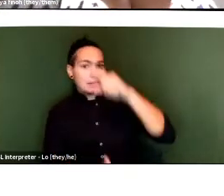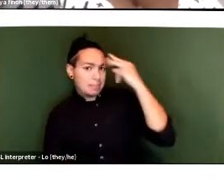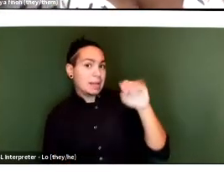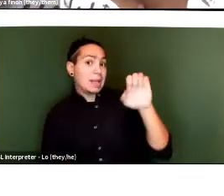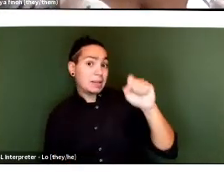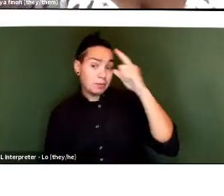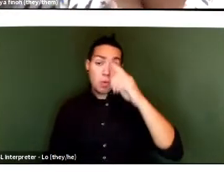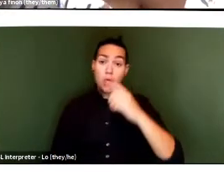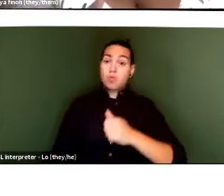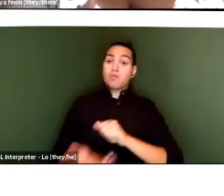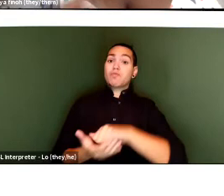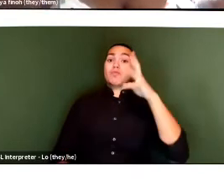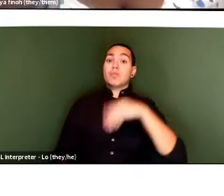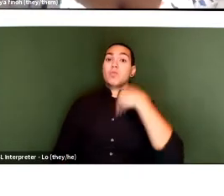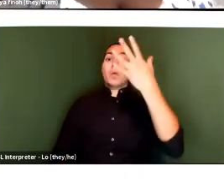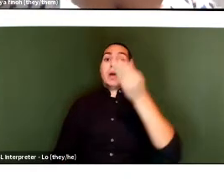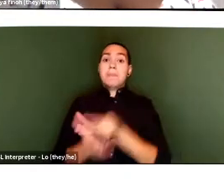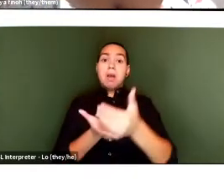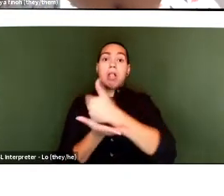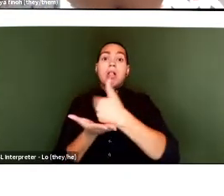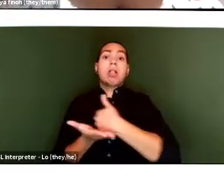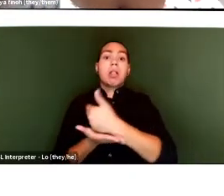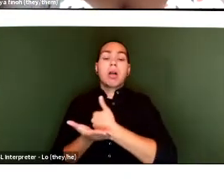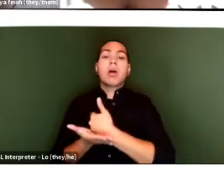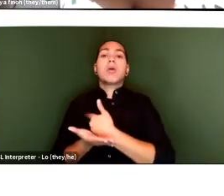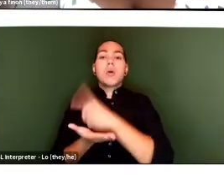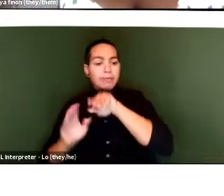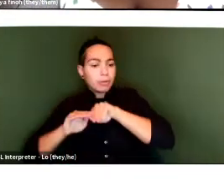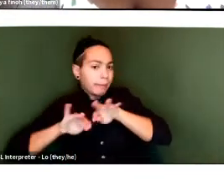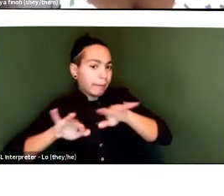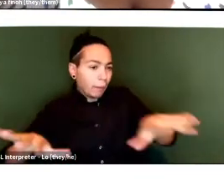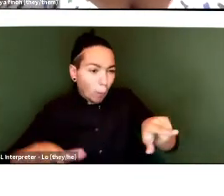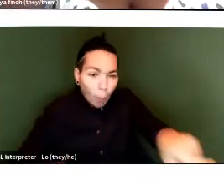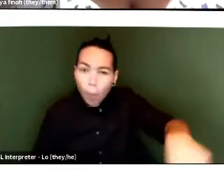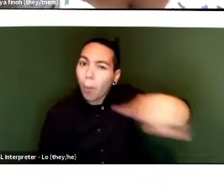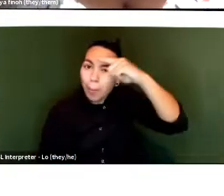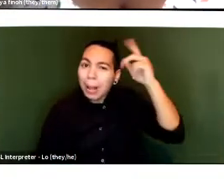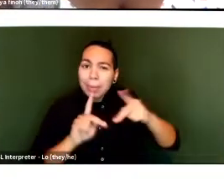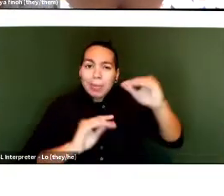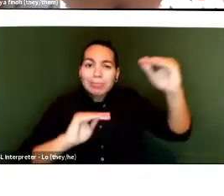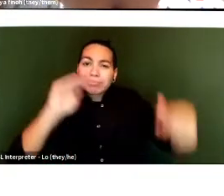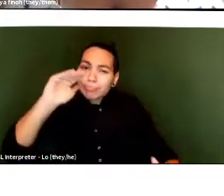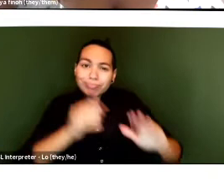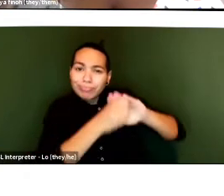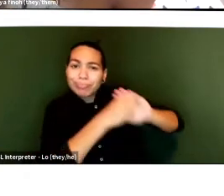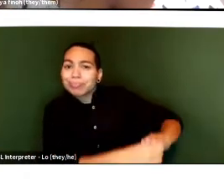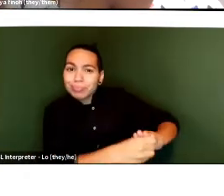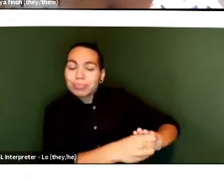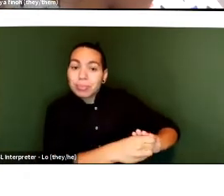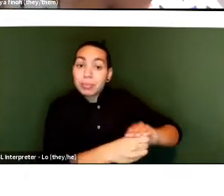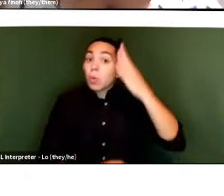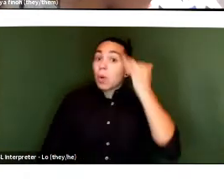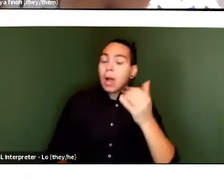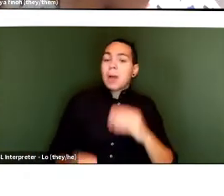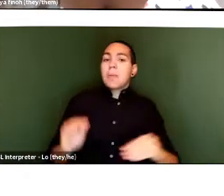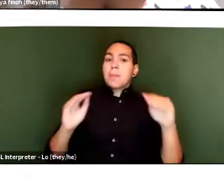white society cooperated, you know, you spread the myth of Black inferiority, because honestly, you are more inclined to